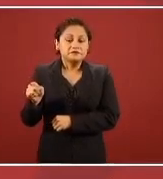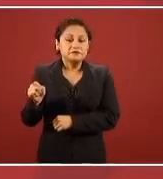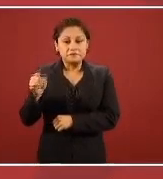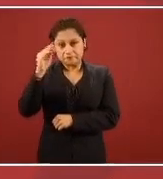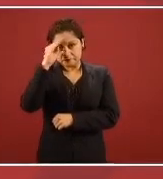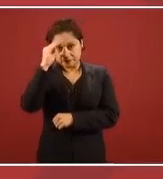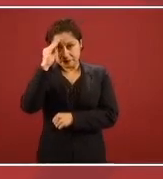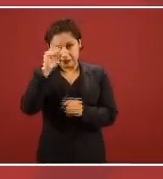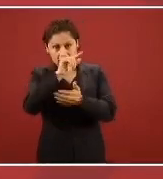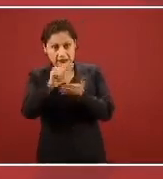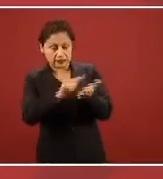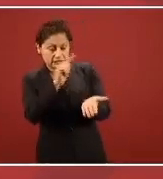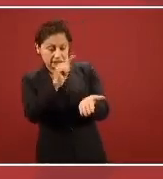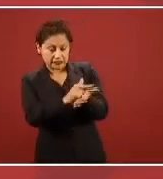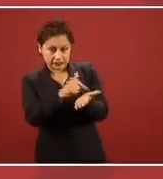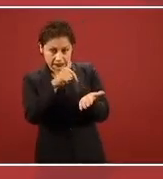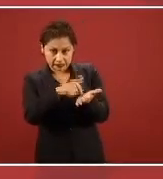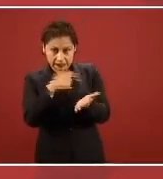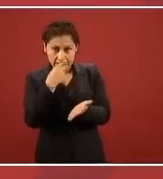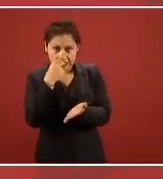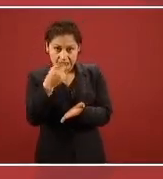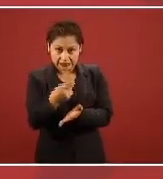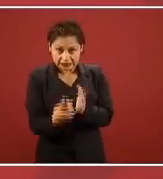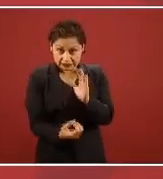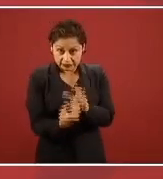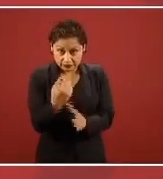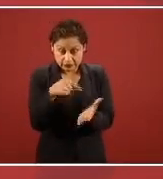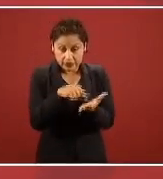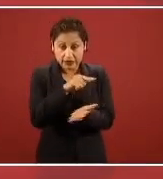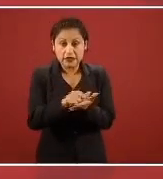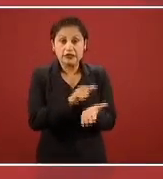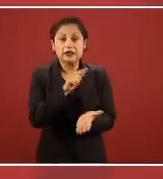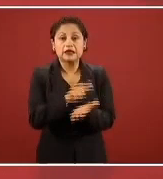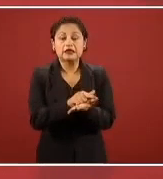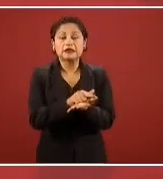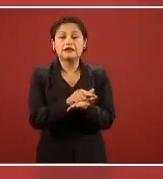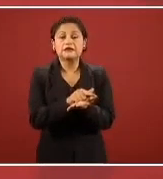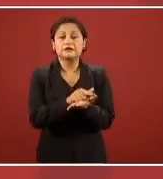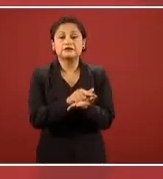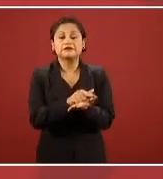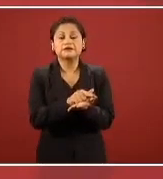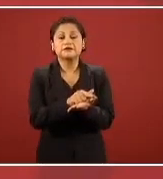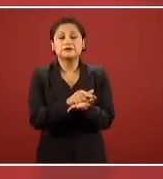legislación. In the new legislation. In the new legal margin. De